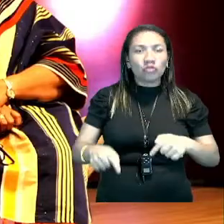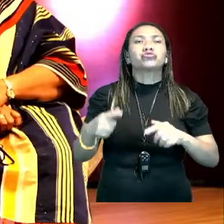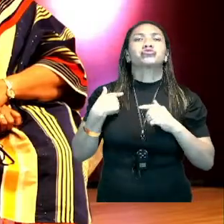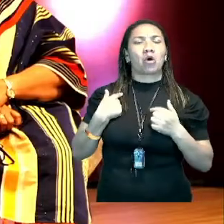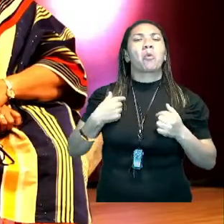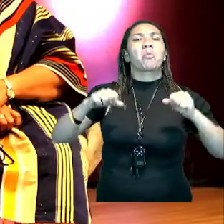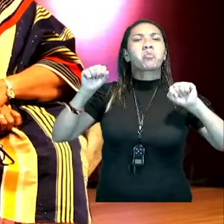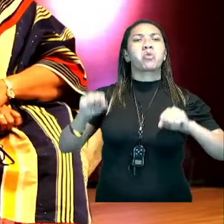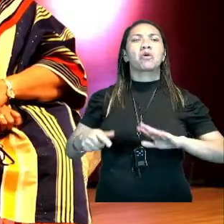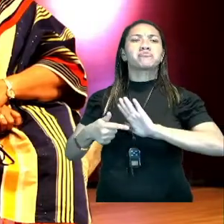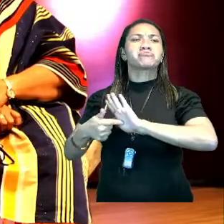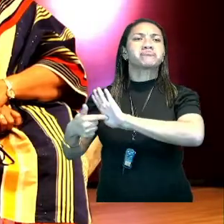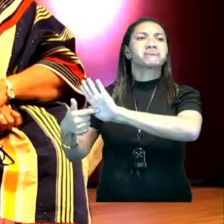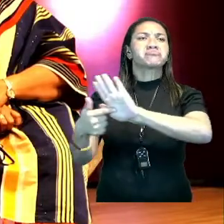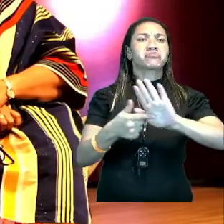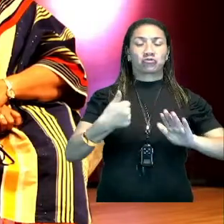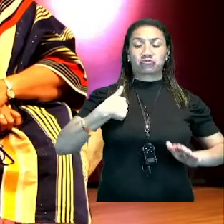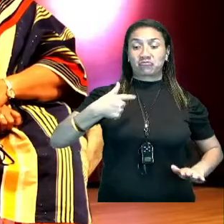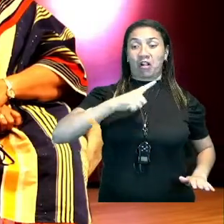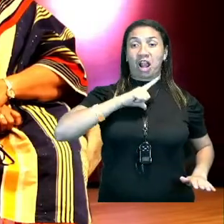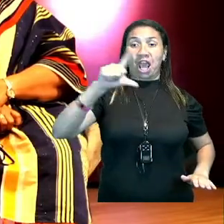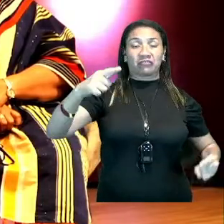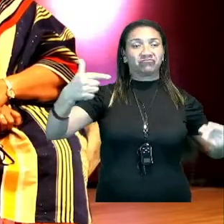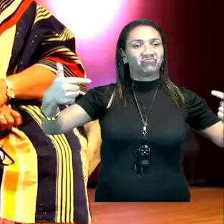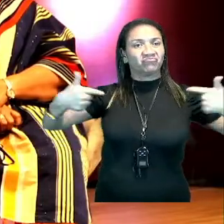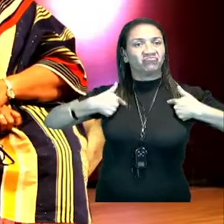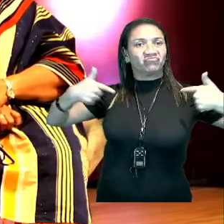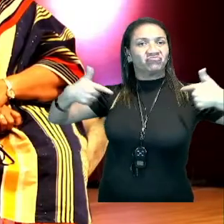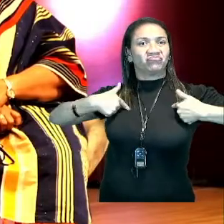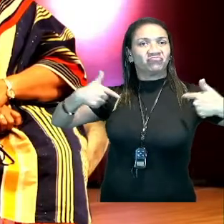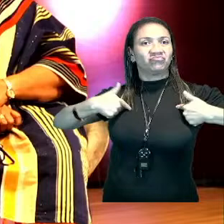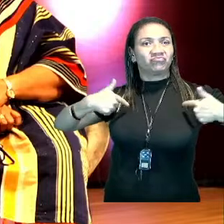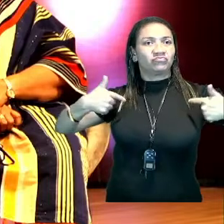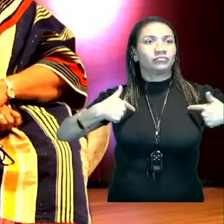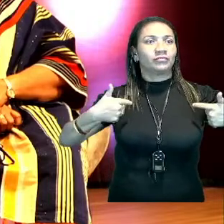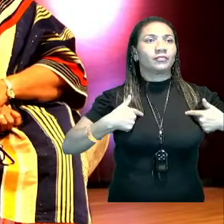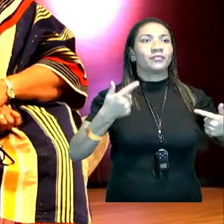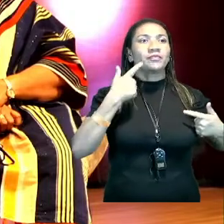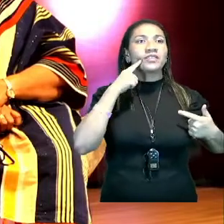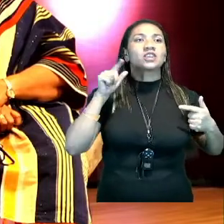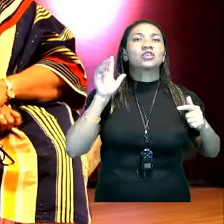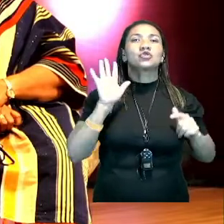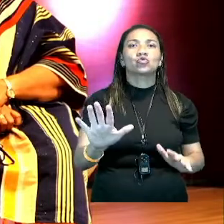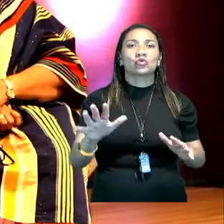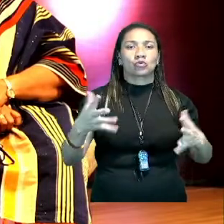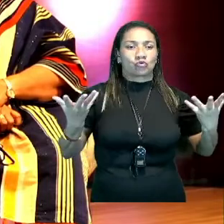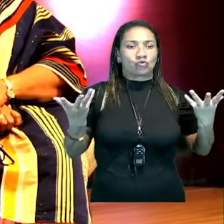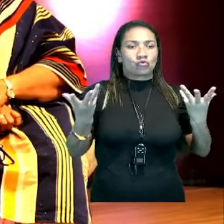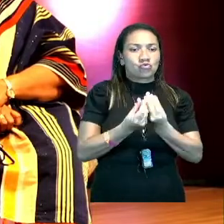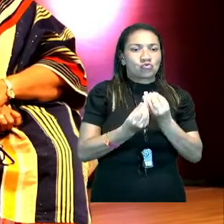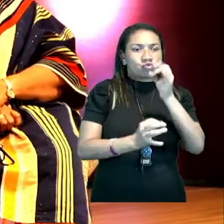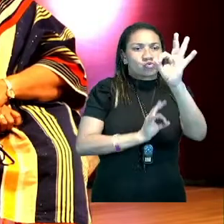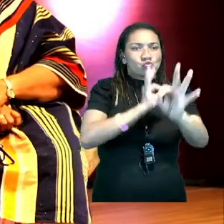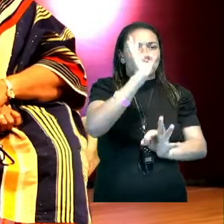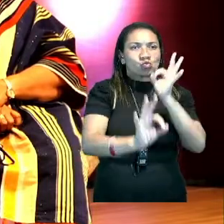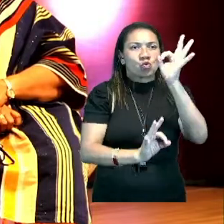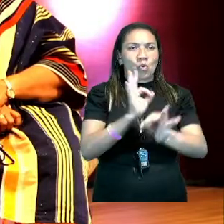That's the reason why today I can say that under my personal leadership, the COMPES, or National